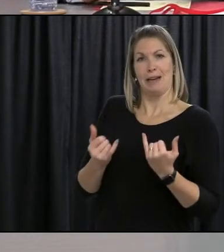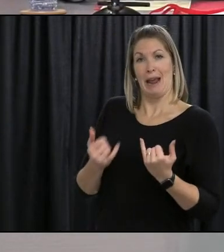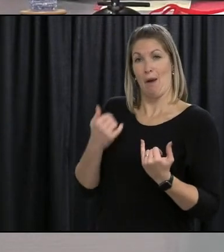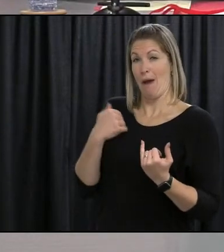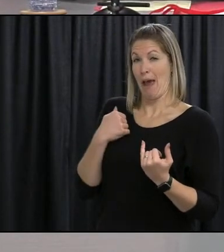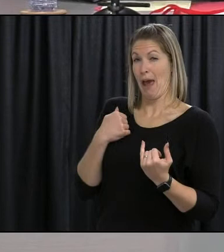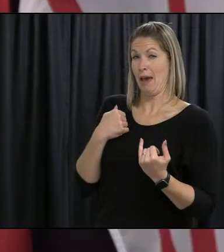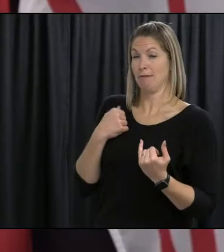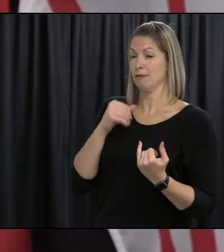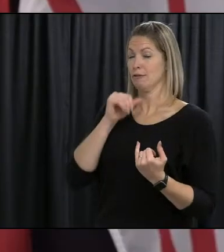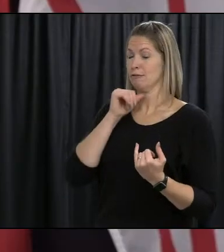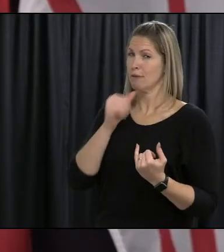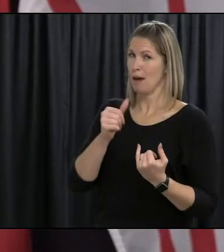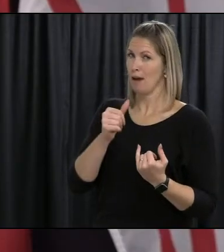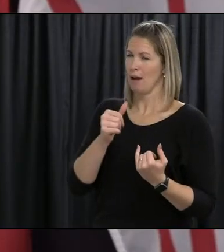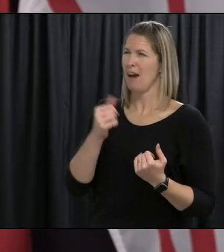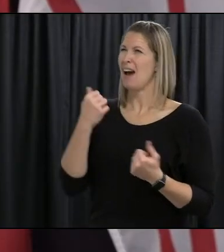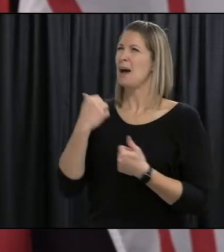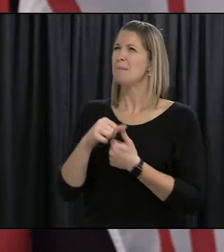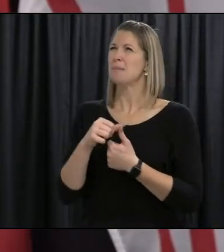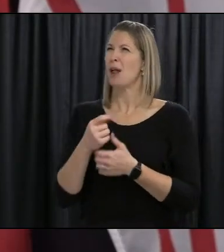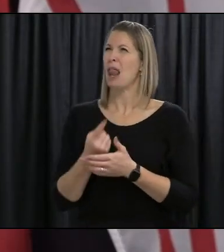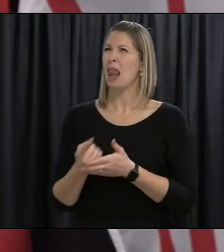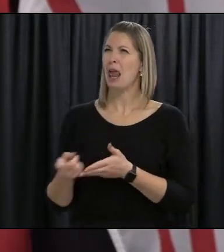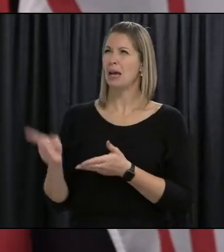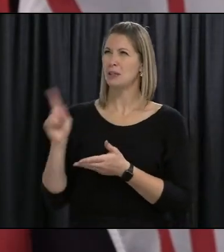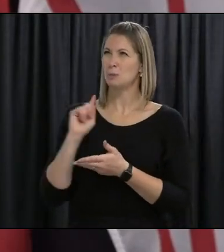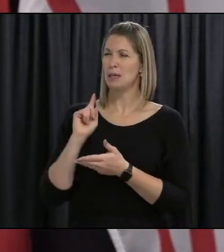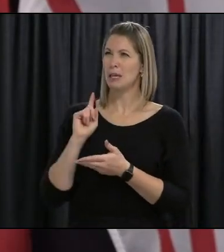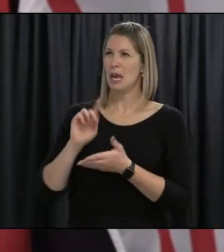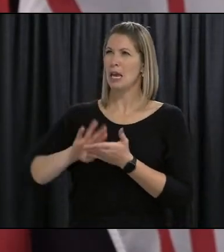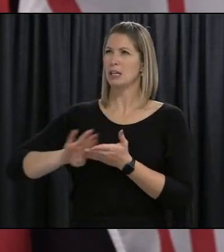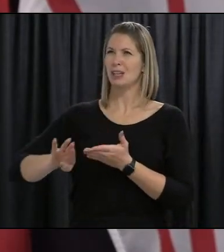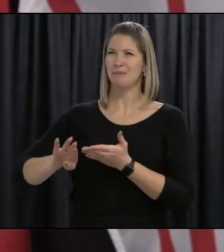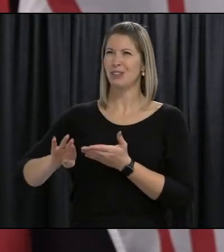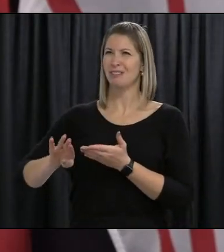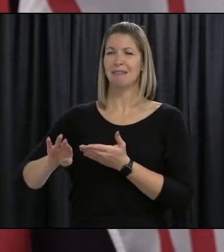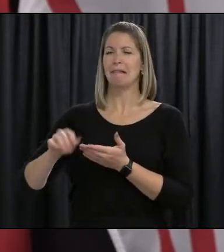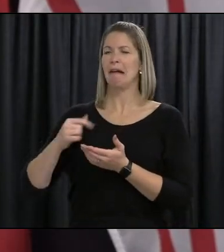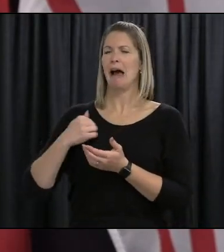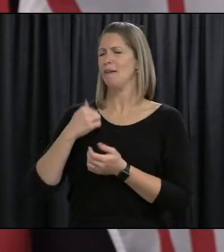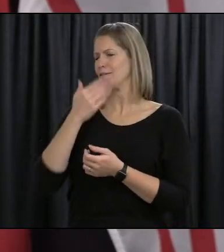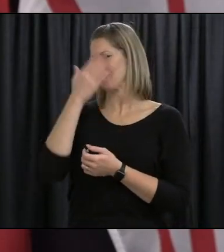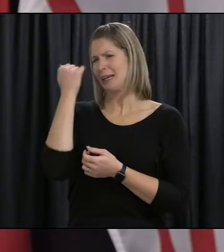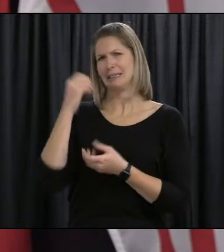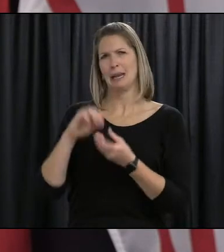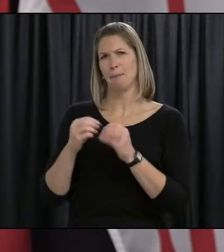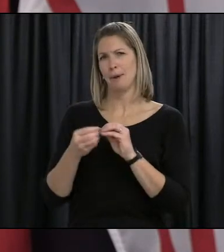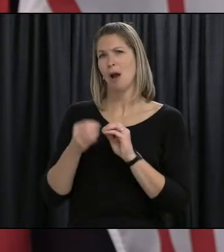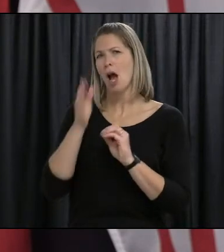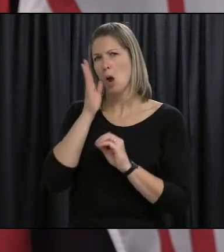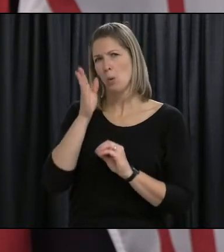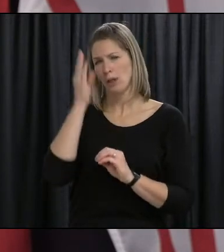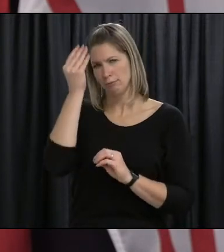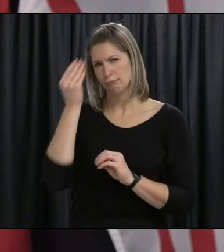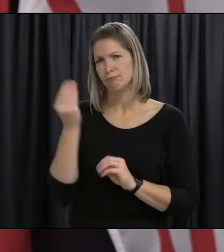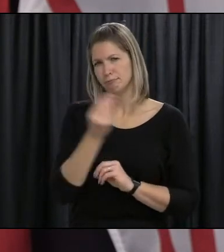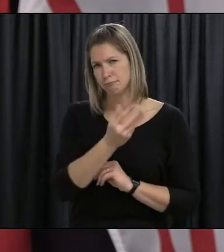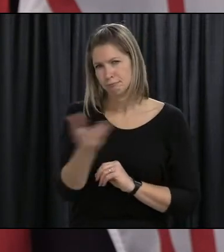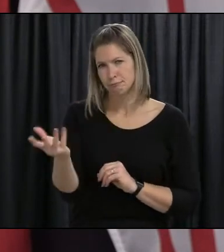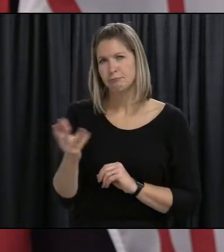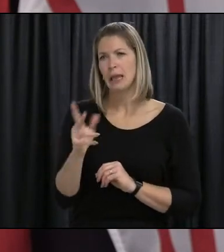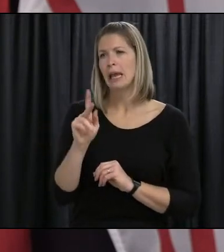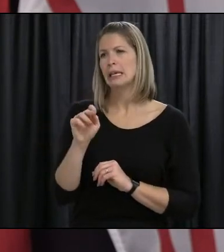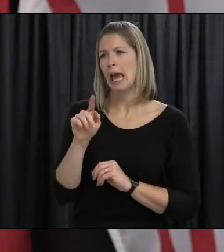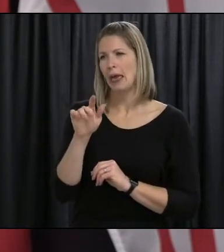seen one last week, but I can't for the life of me remember exactly what it was. So we'll get that for you later, and Kathy will supply